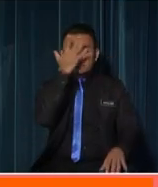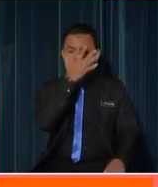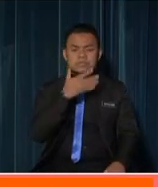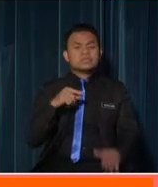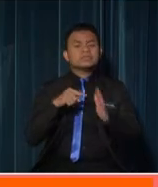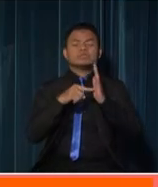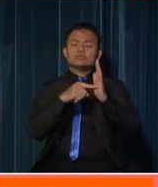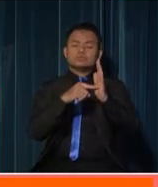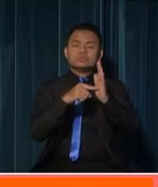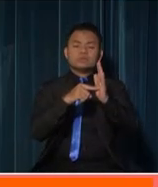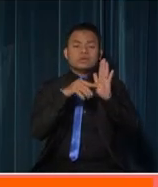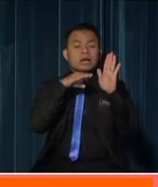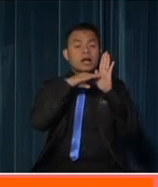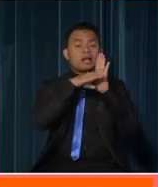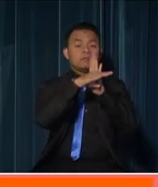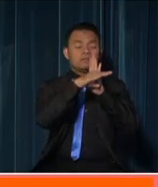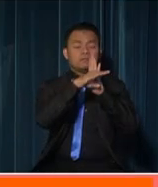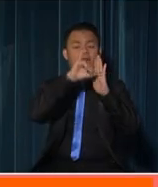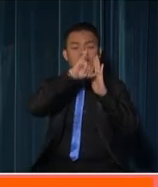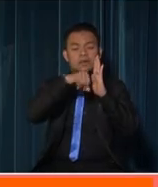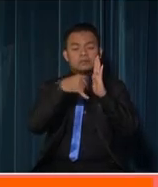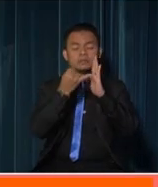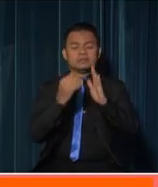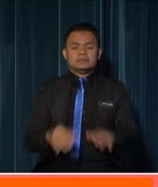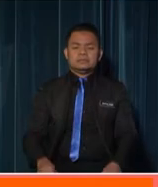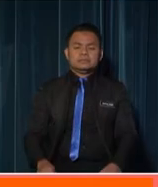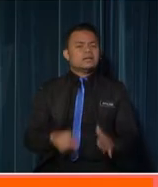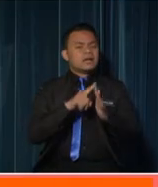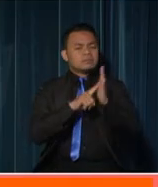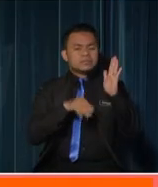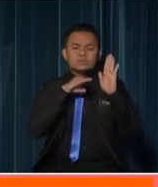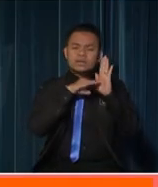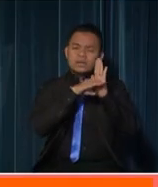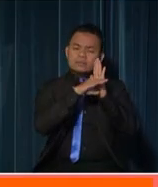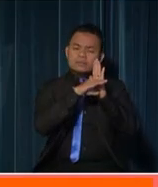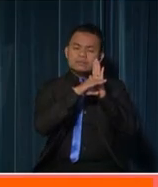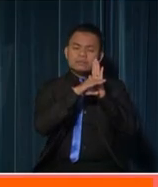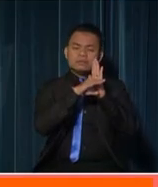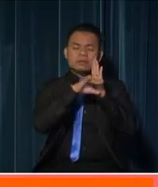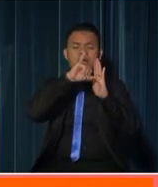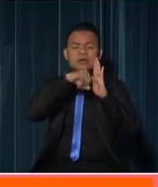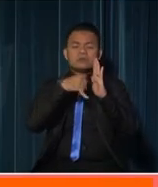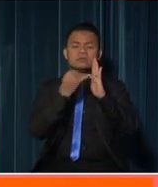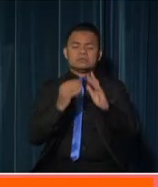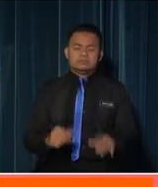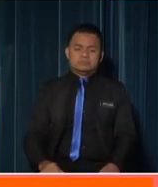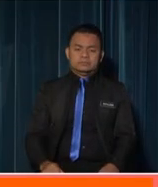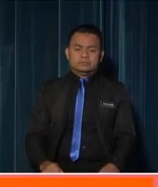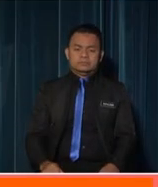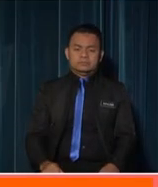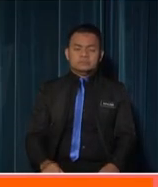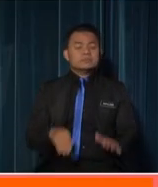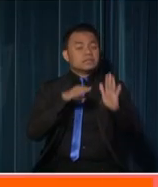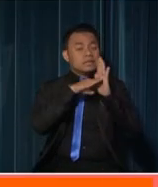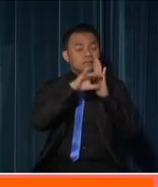an hour. What is half an hour? Half an